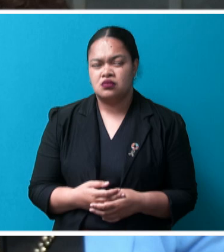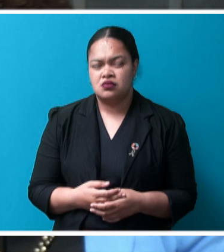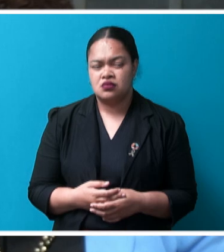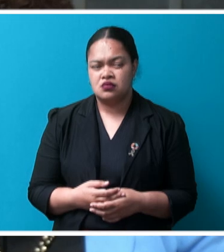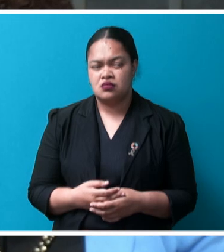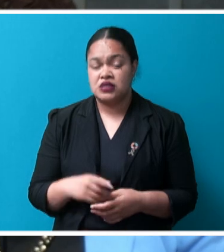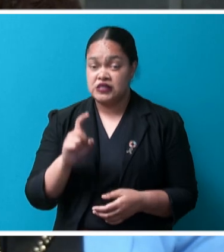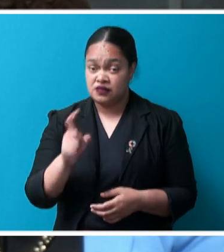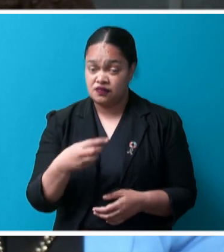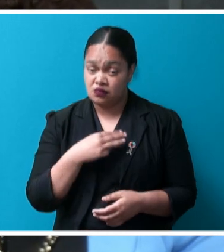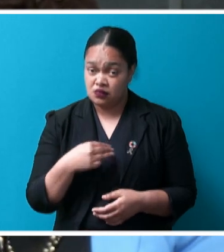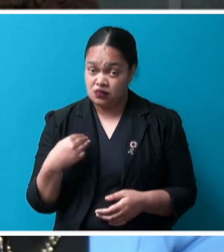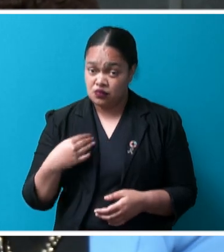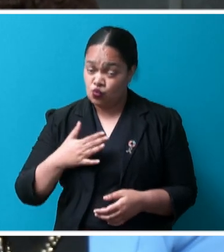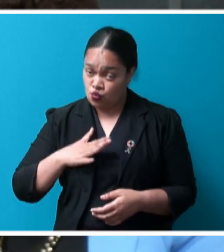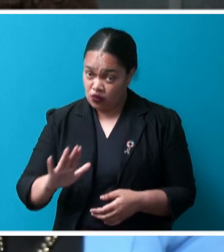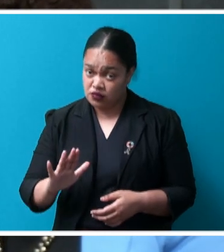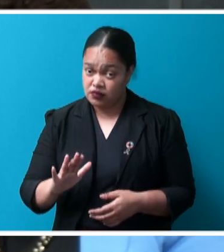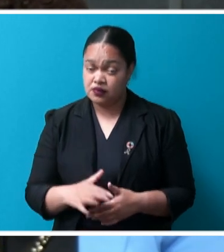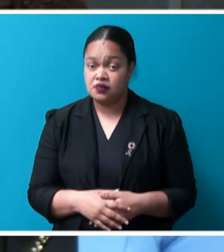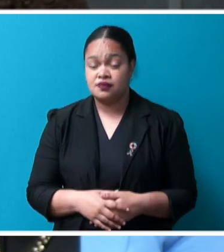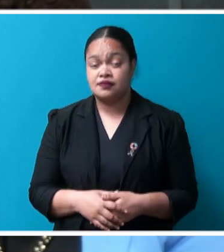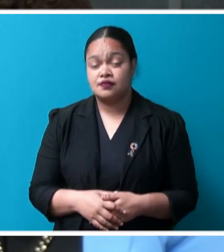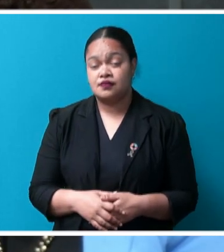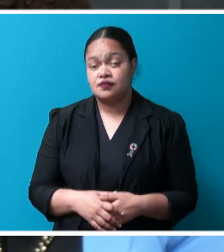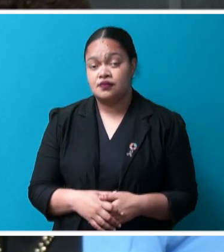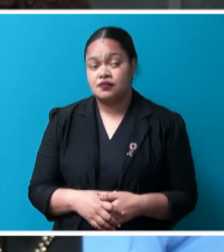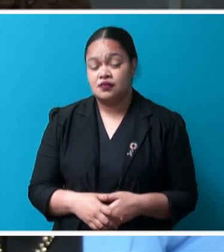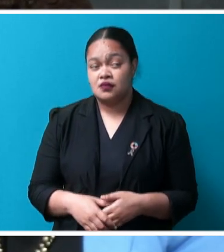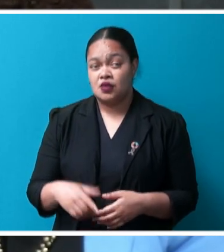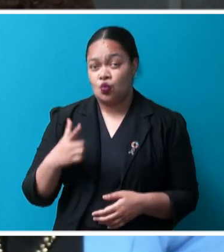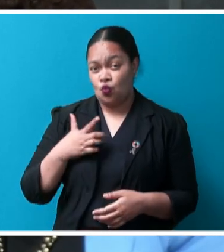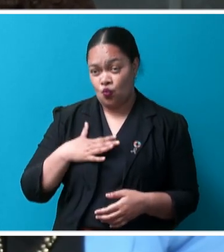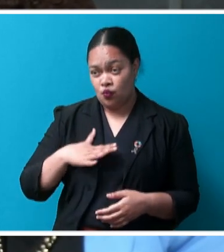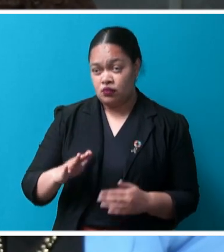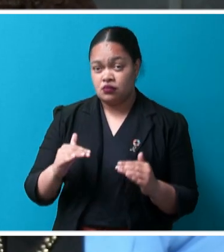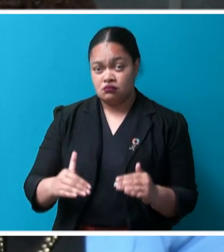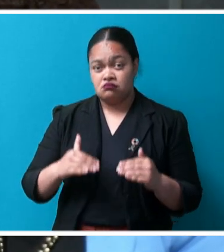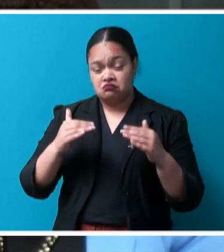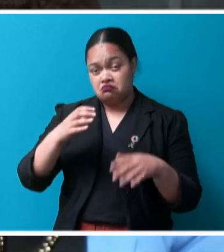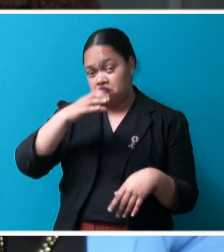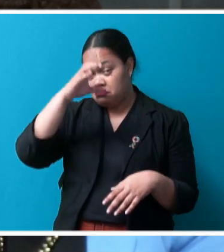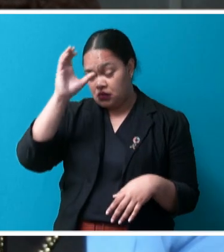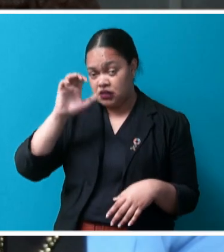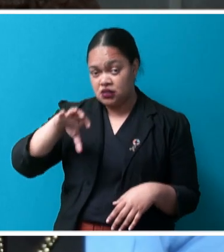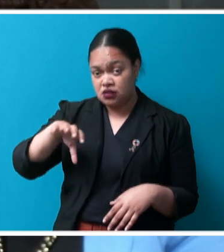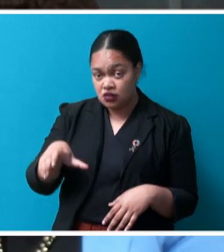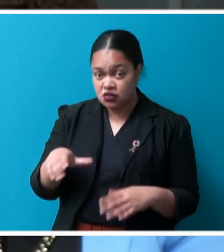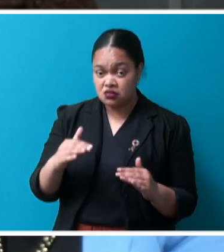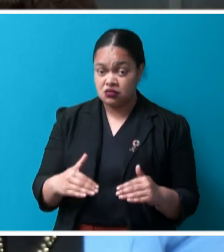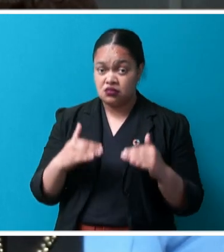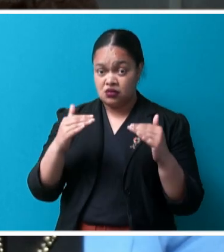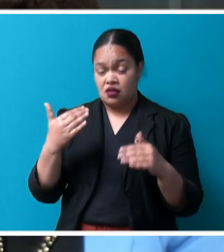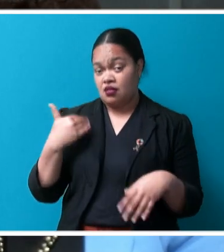if the ministry wants to elevate a nursing station to a health